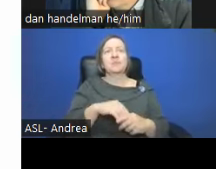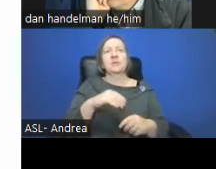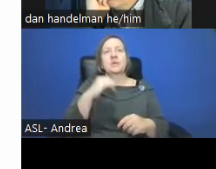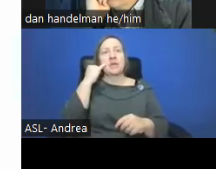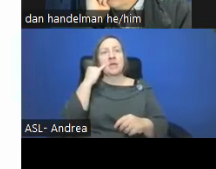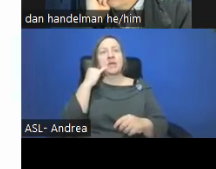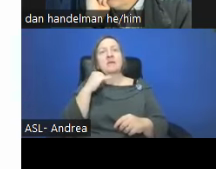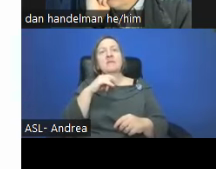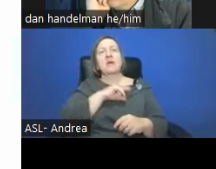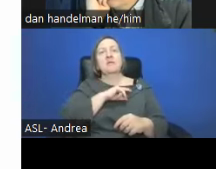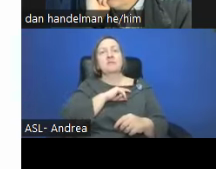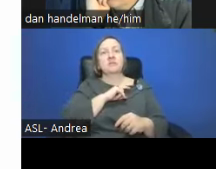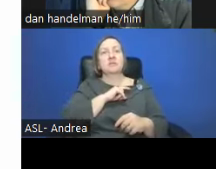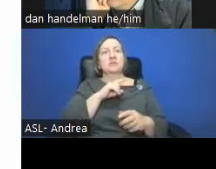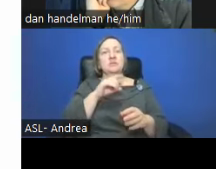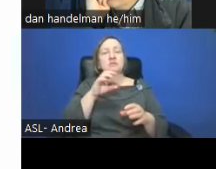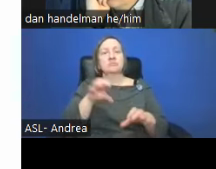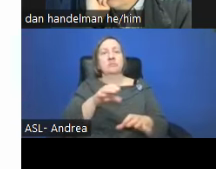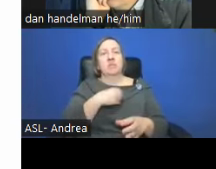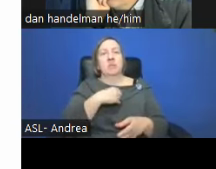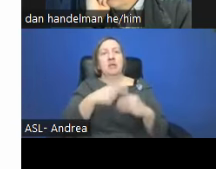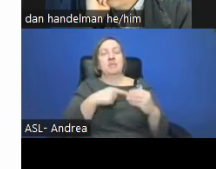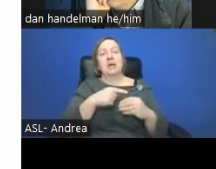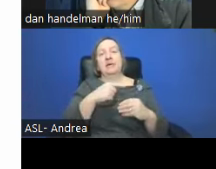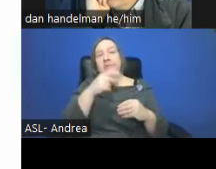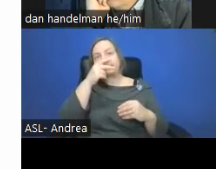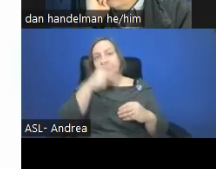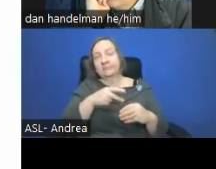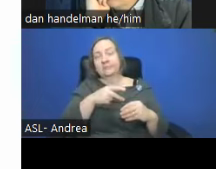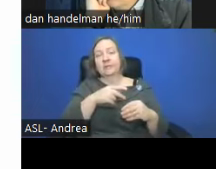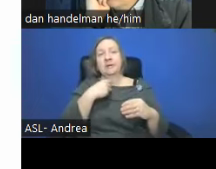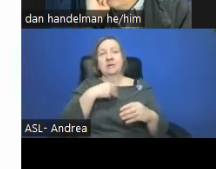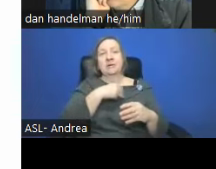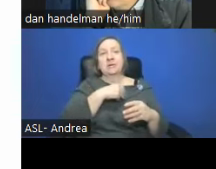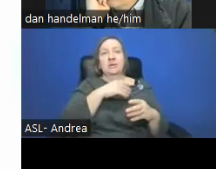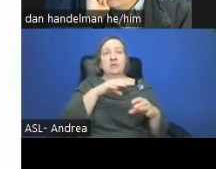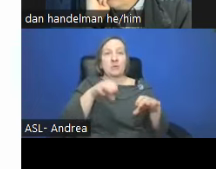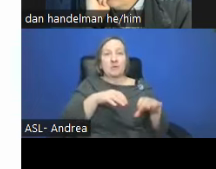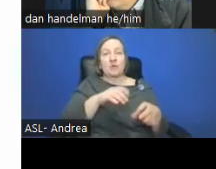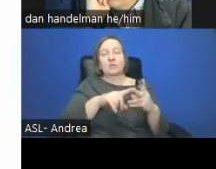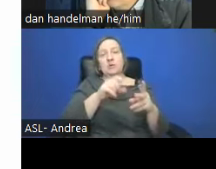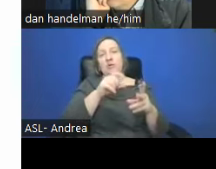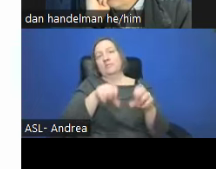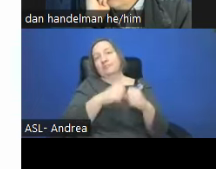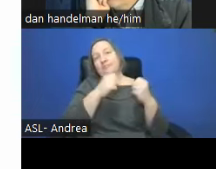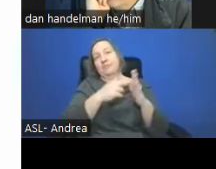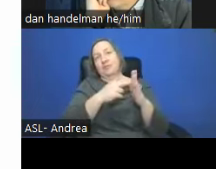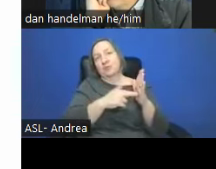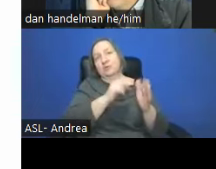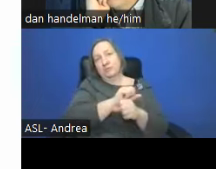complaints about poor member performance or other work rule violations,